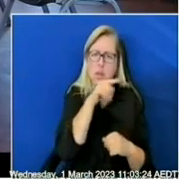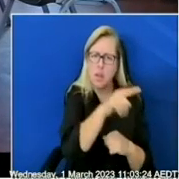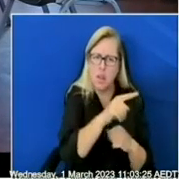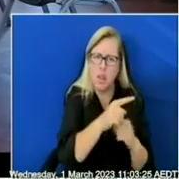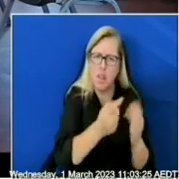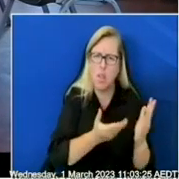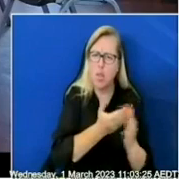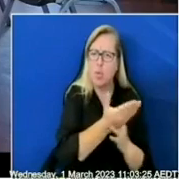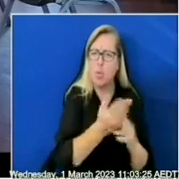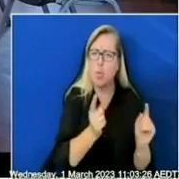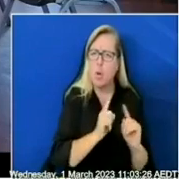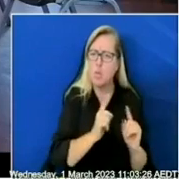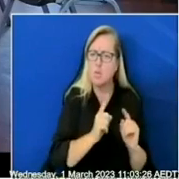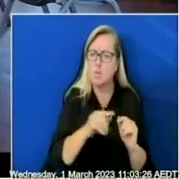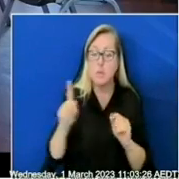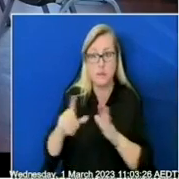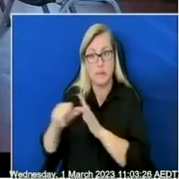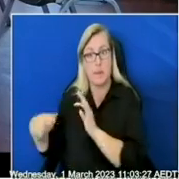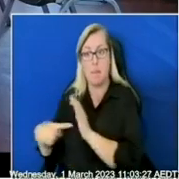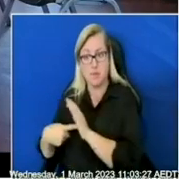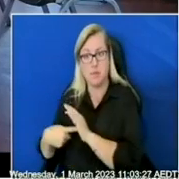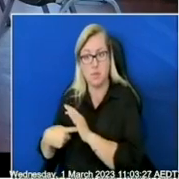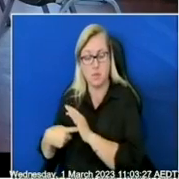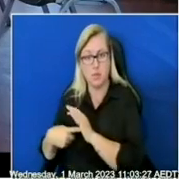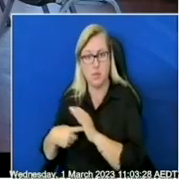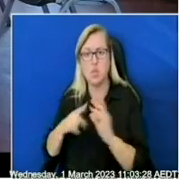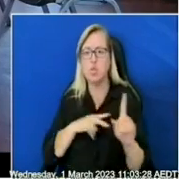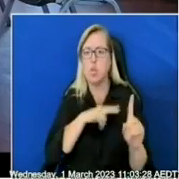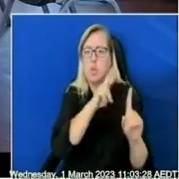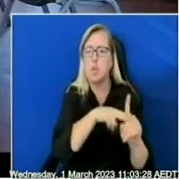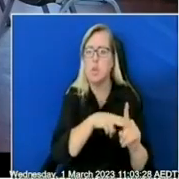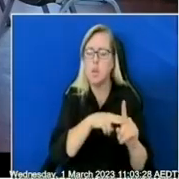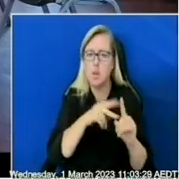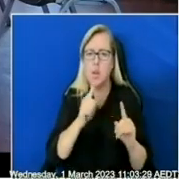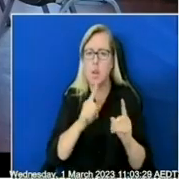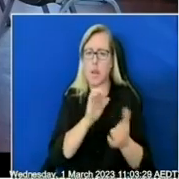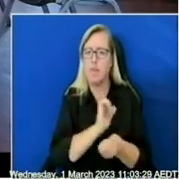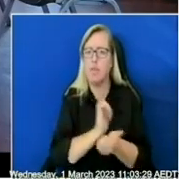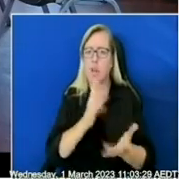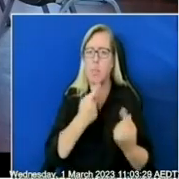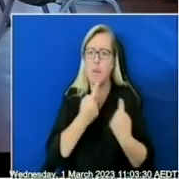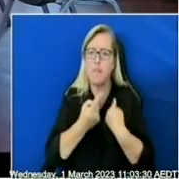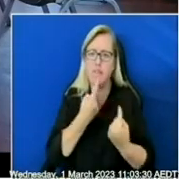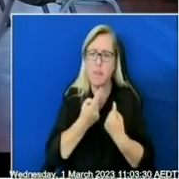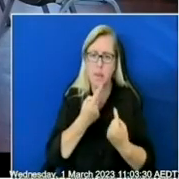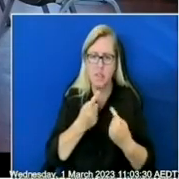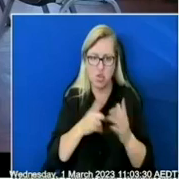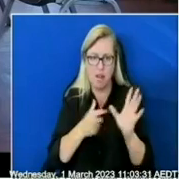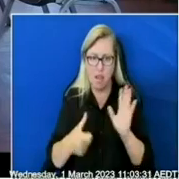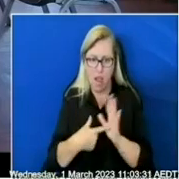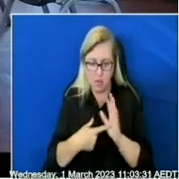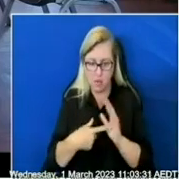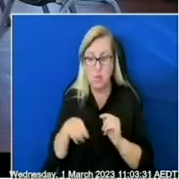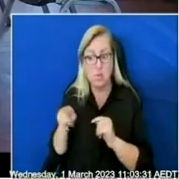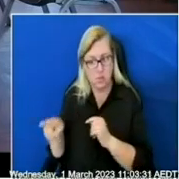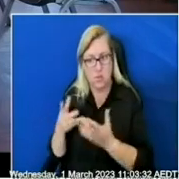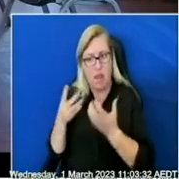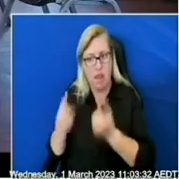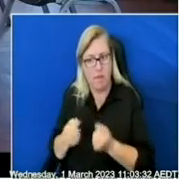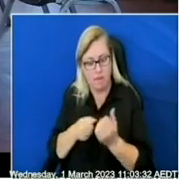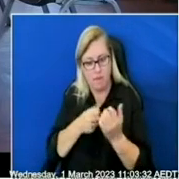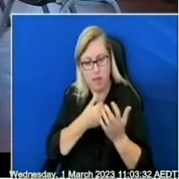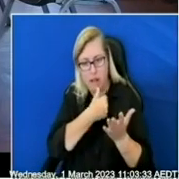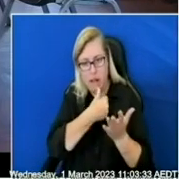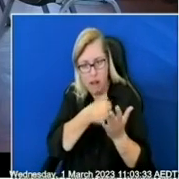applied for her file under the Freedom of Information Act and she's got the file and the letters for that. So that's